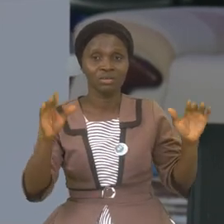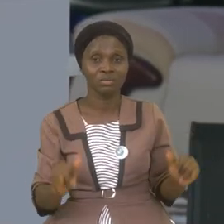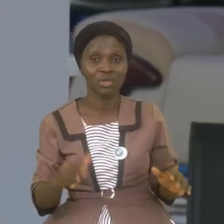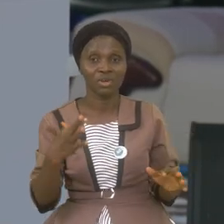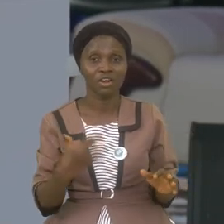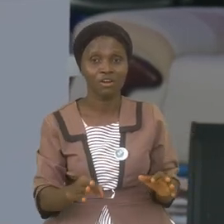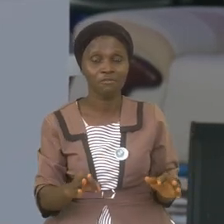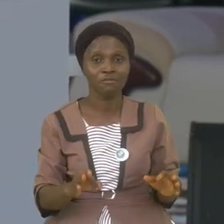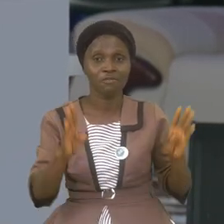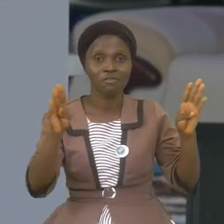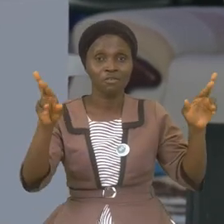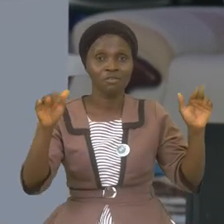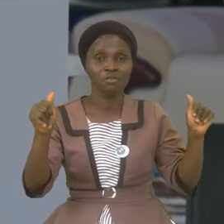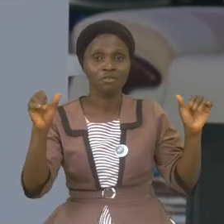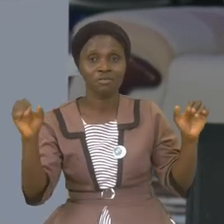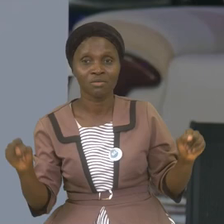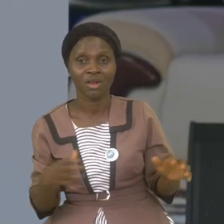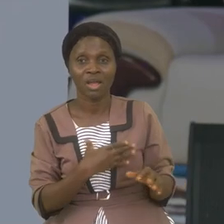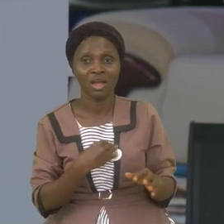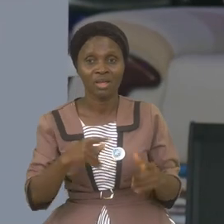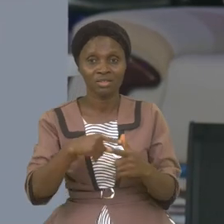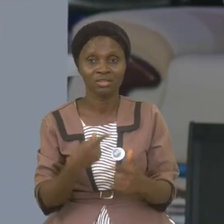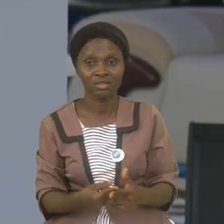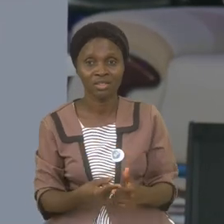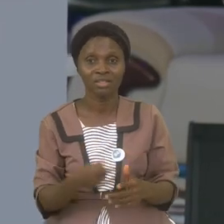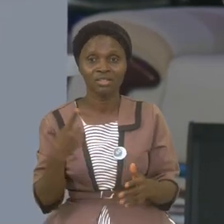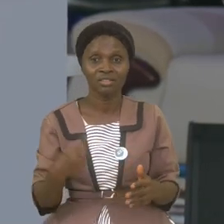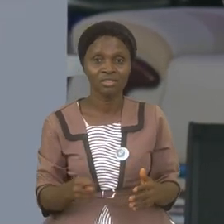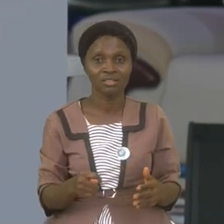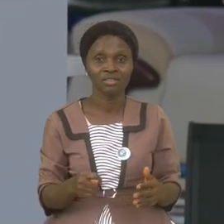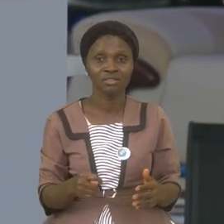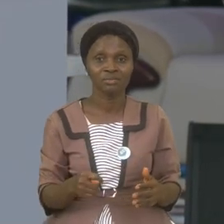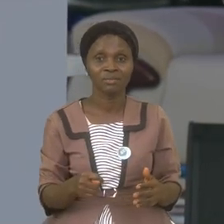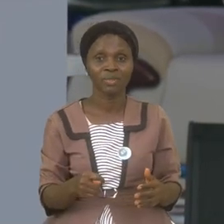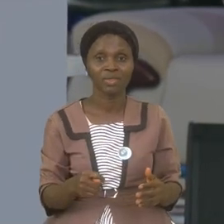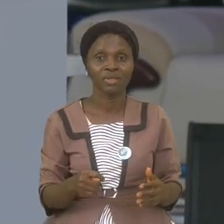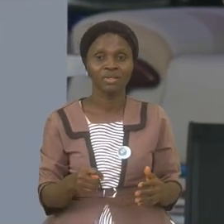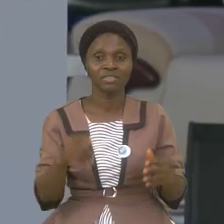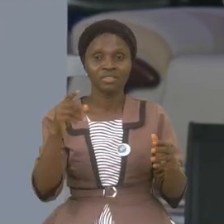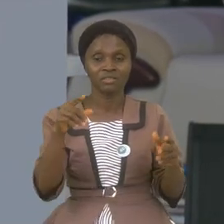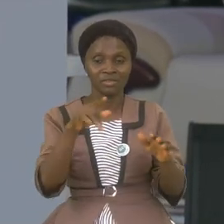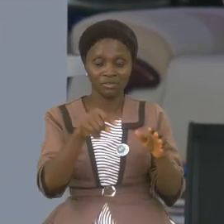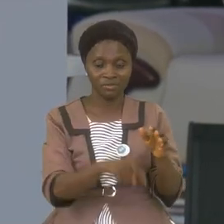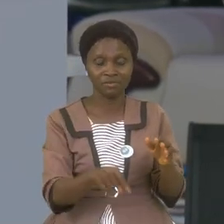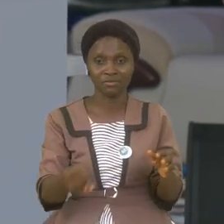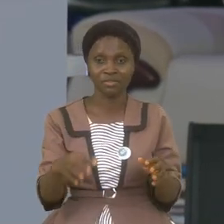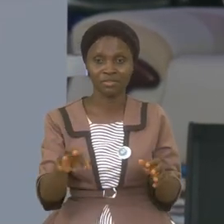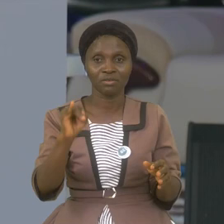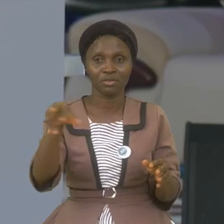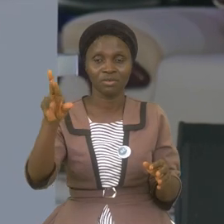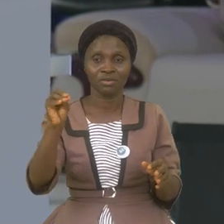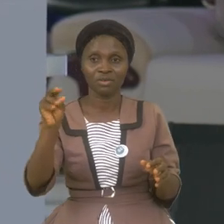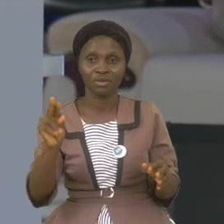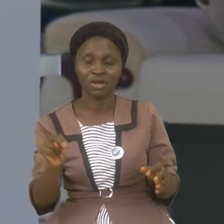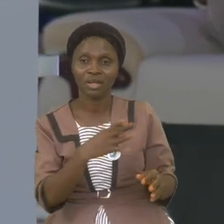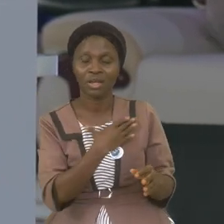of brass, and then the Roman government, the feet of iron and the toes of iron and clay, and